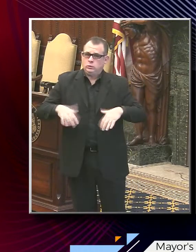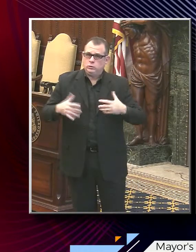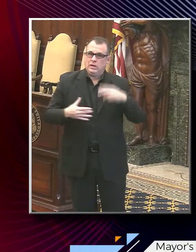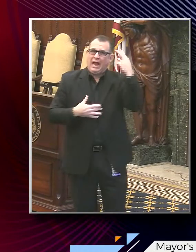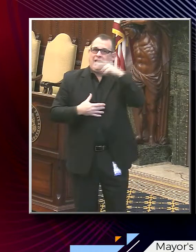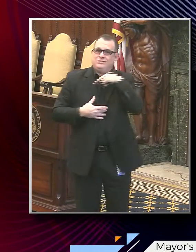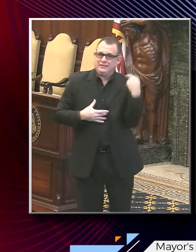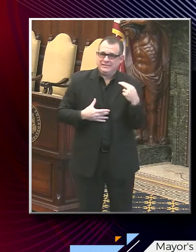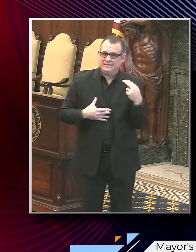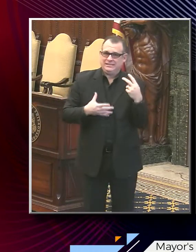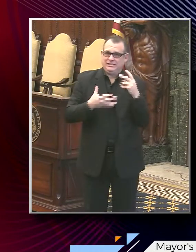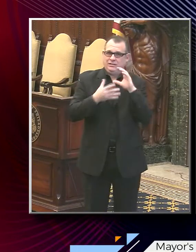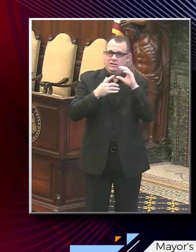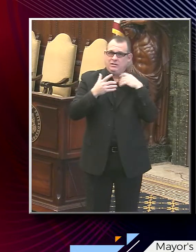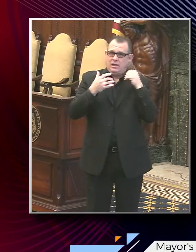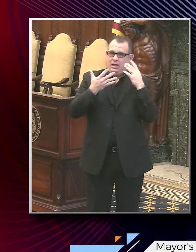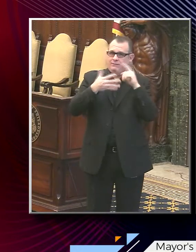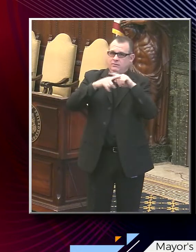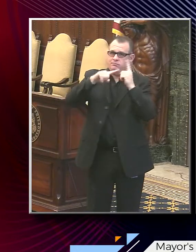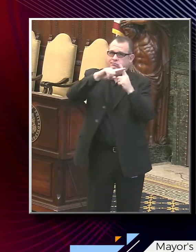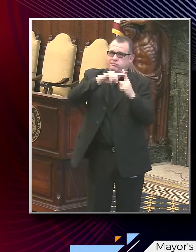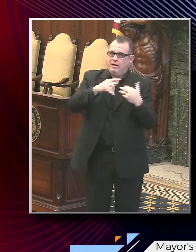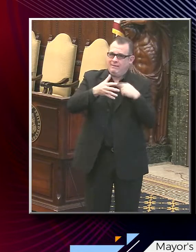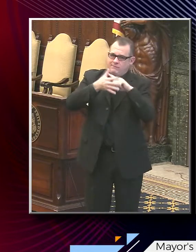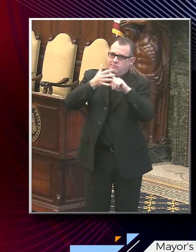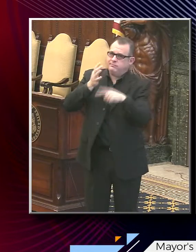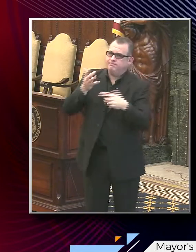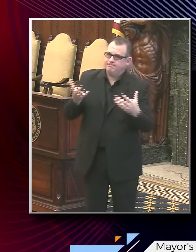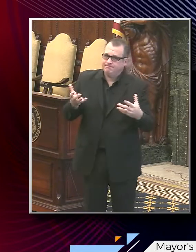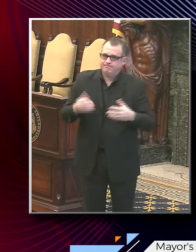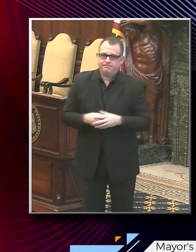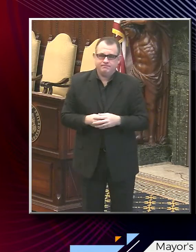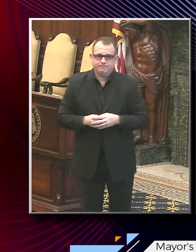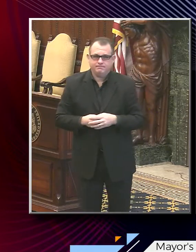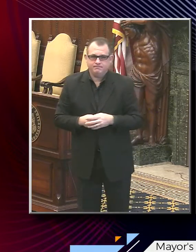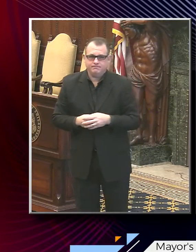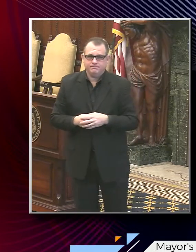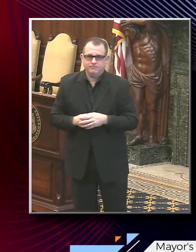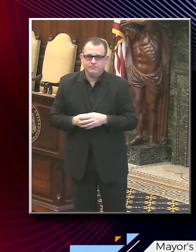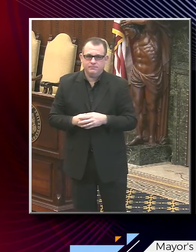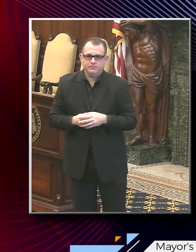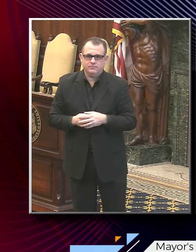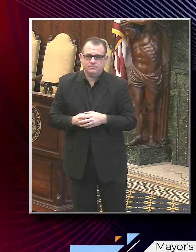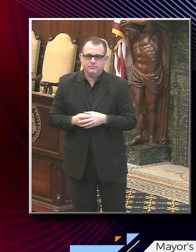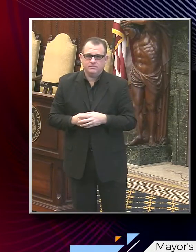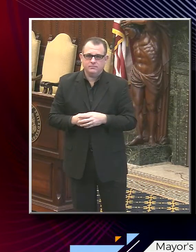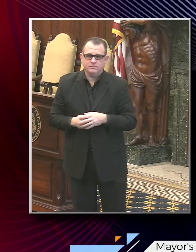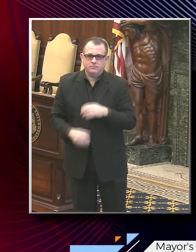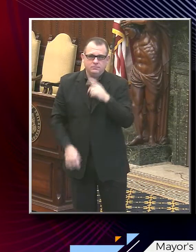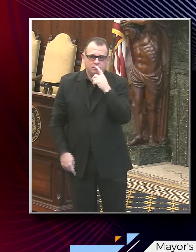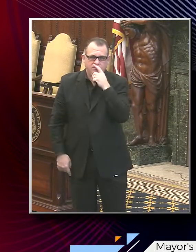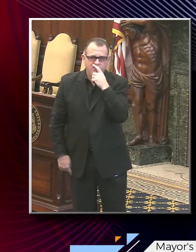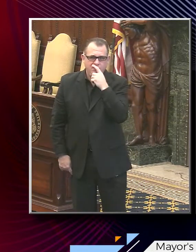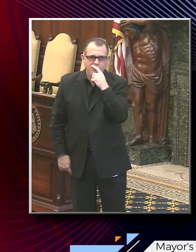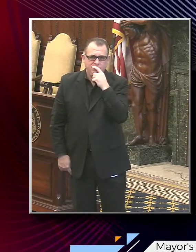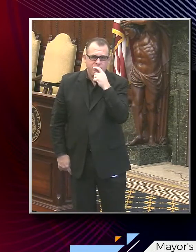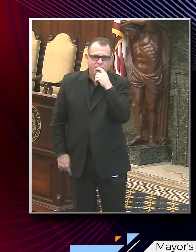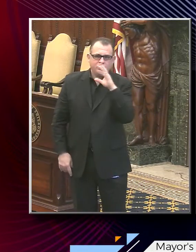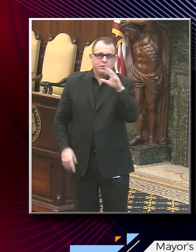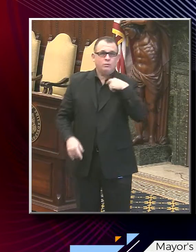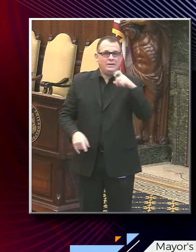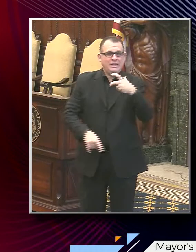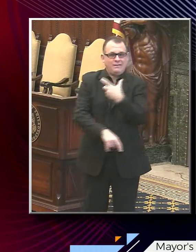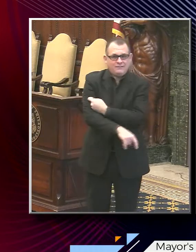with the high-risk medical conditions. We'll likely be in this group vaccinating for people for months unless the vaccine